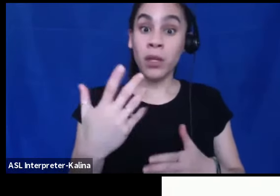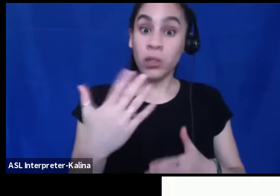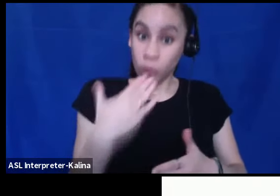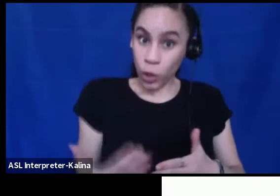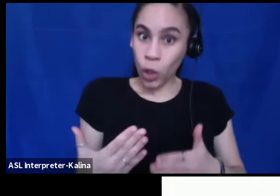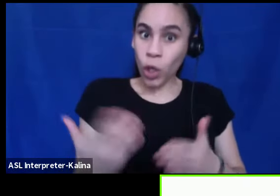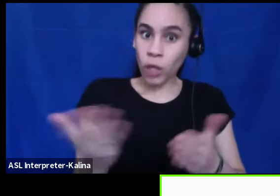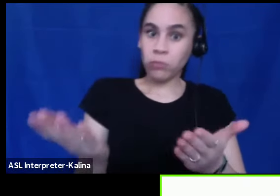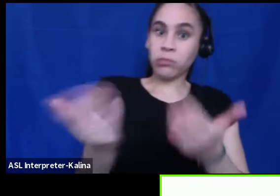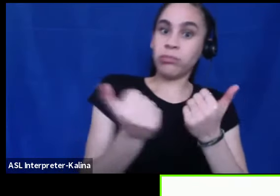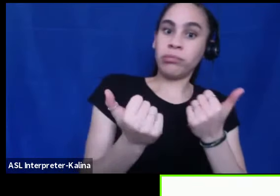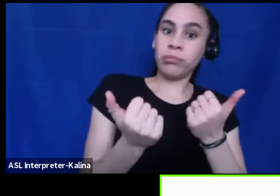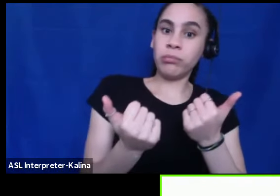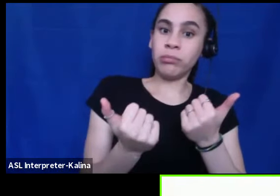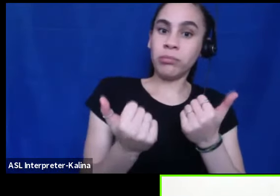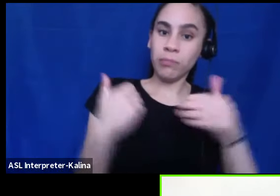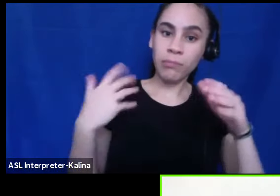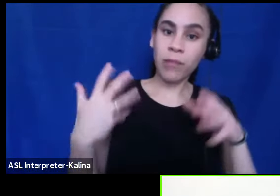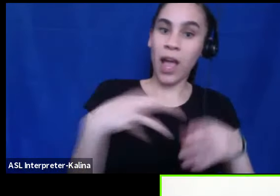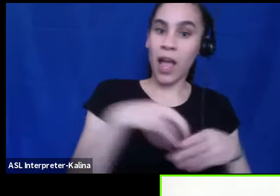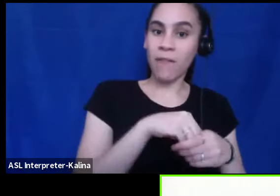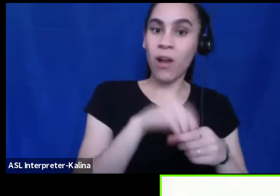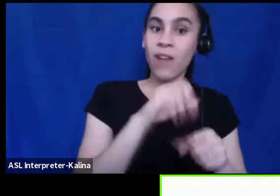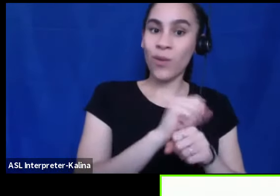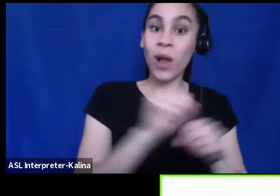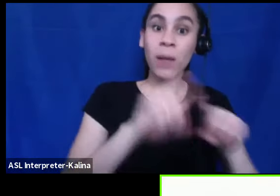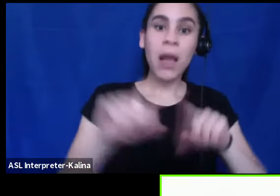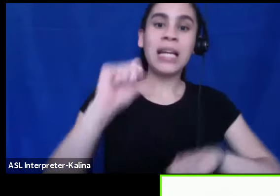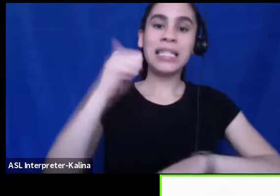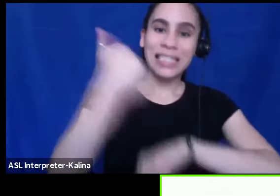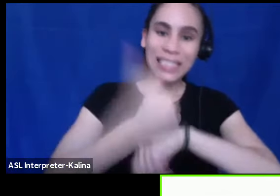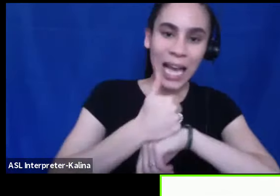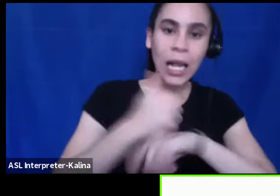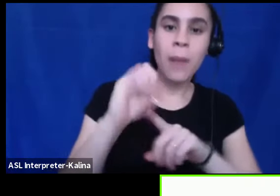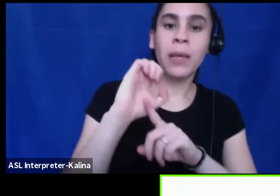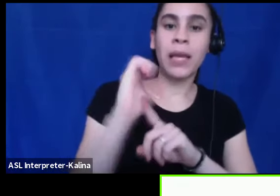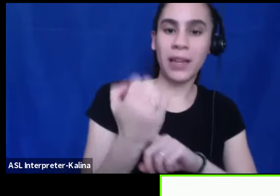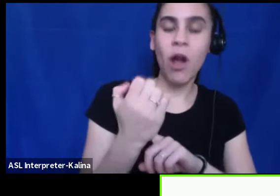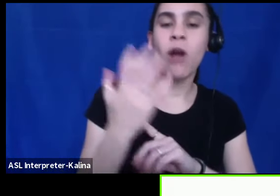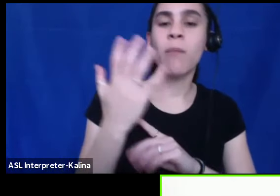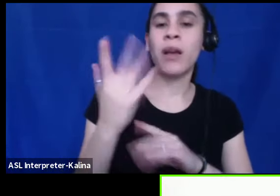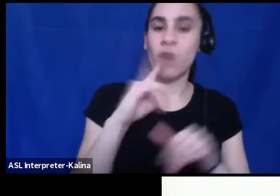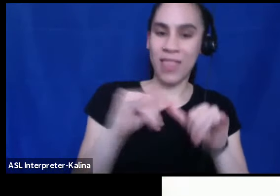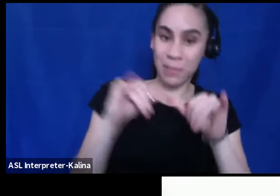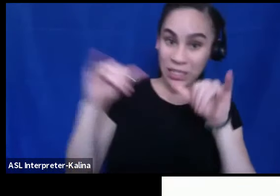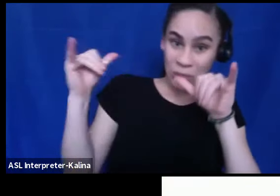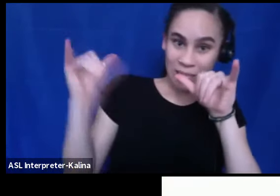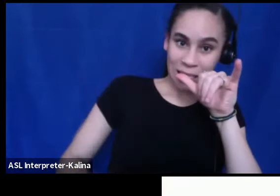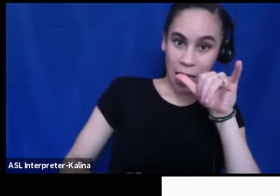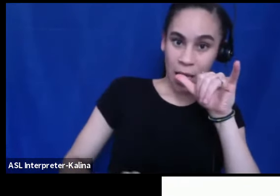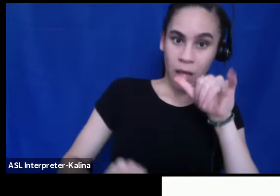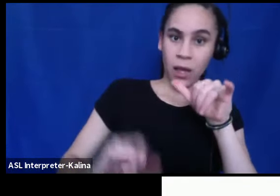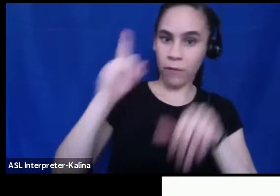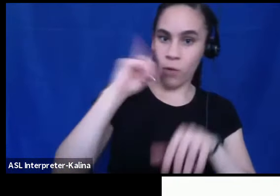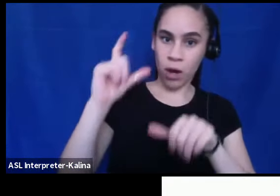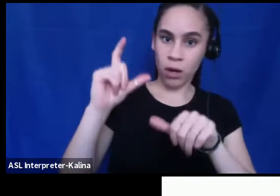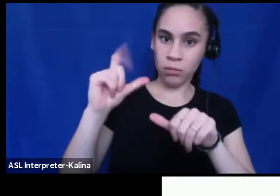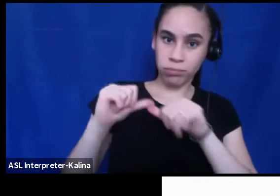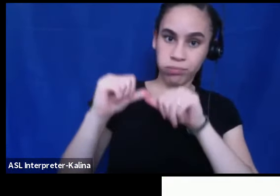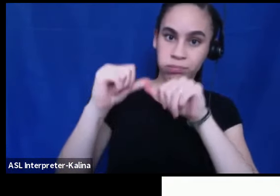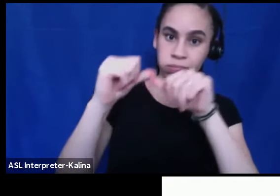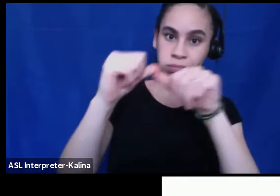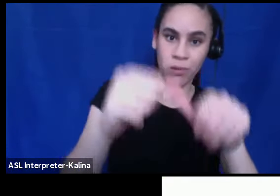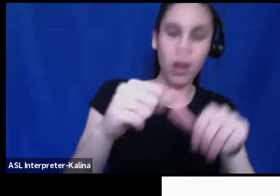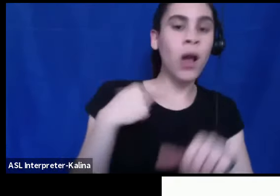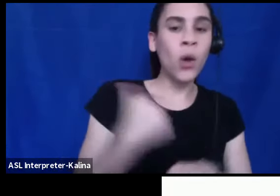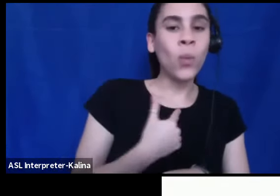but setting up an environment for them to sustain and be successful long-term we also have work to do